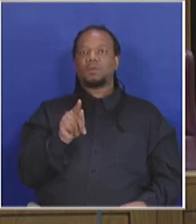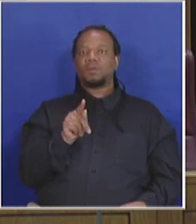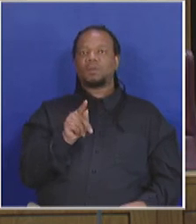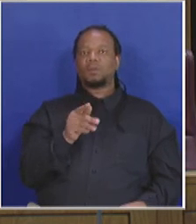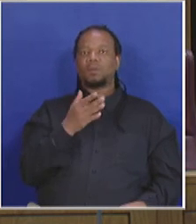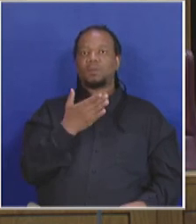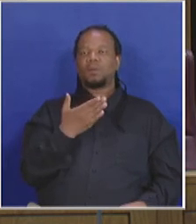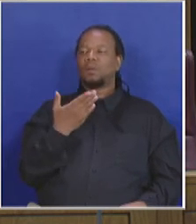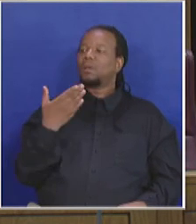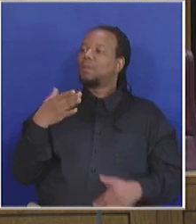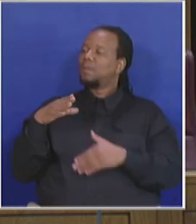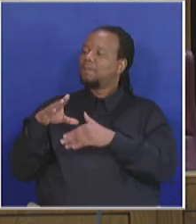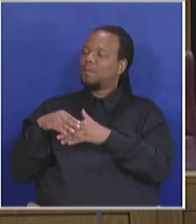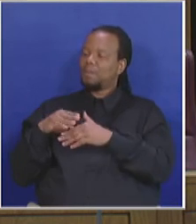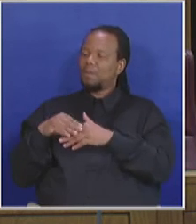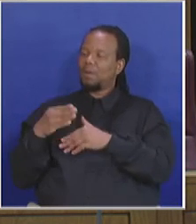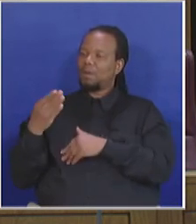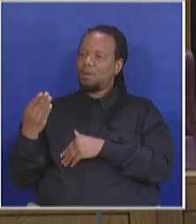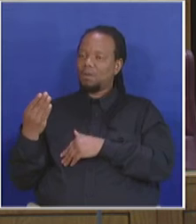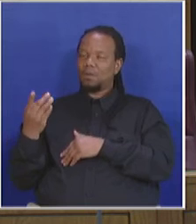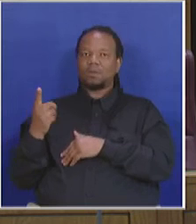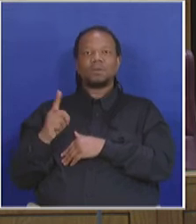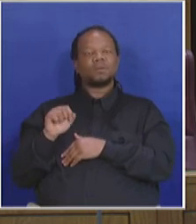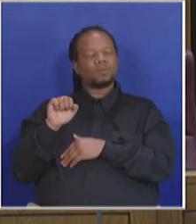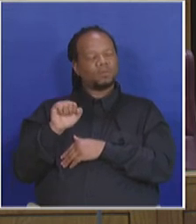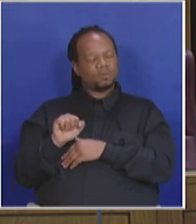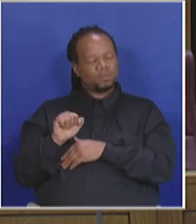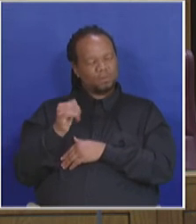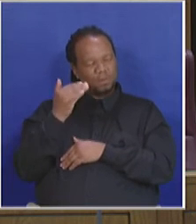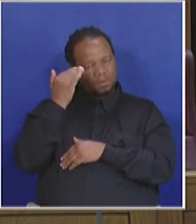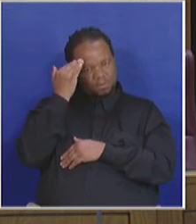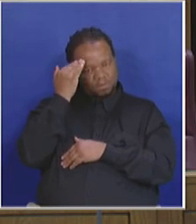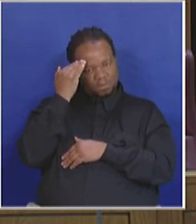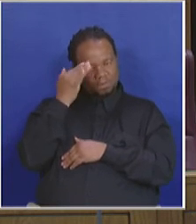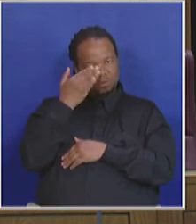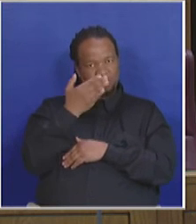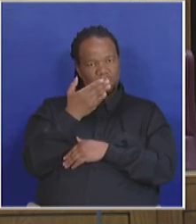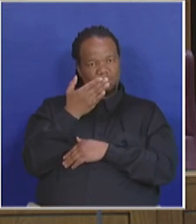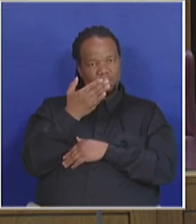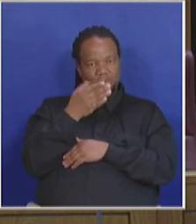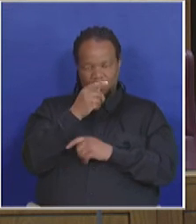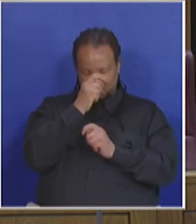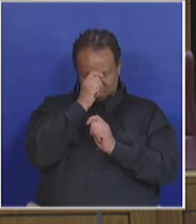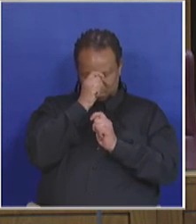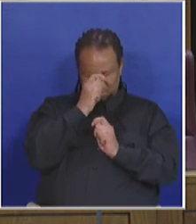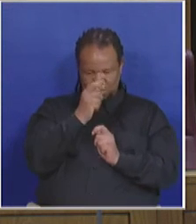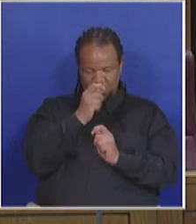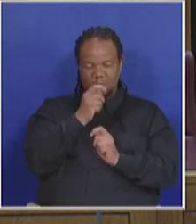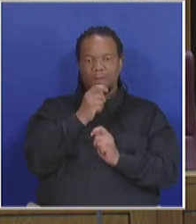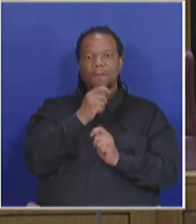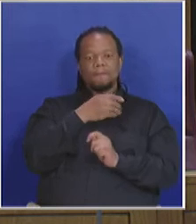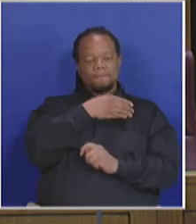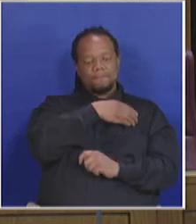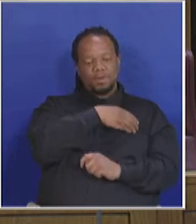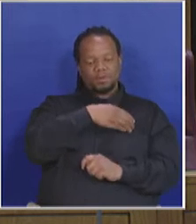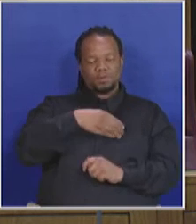The honorable member says acknowledge that Honorable Zuma is president.